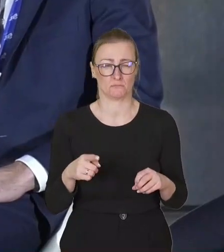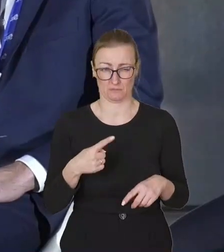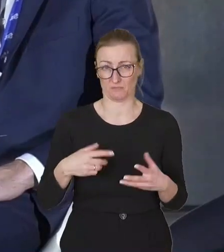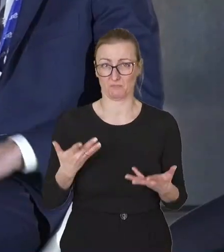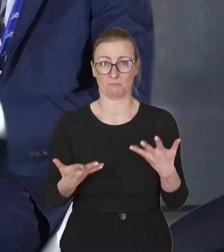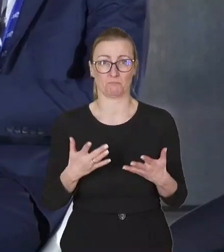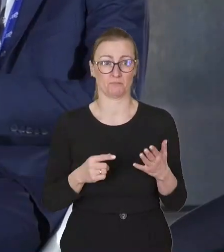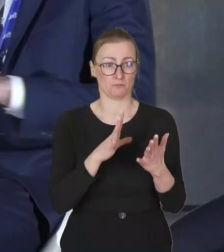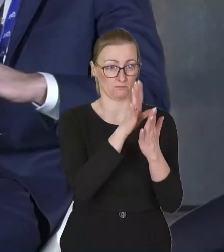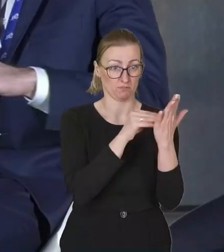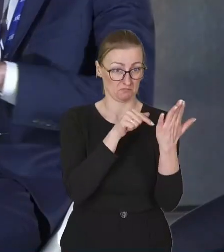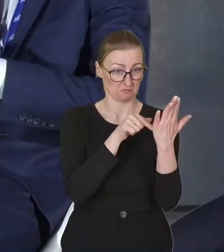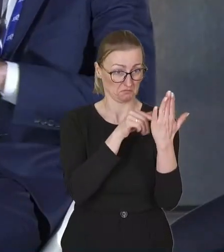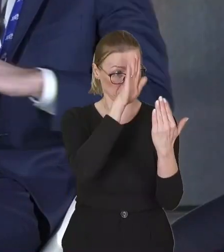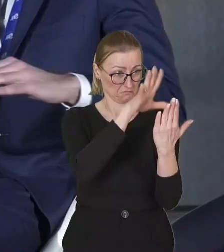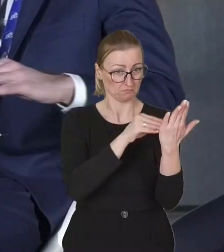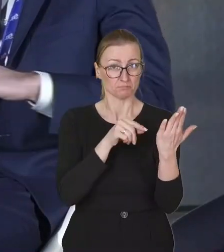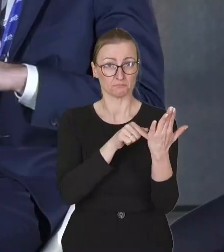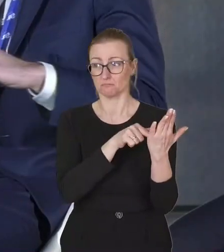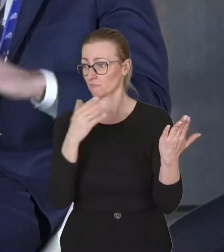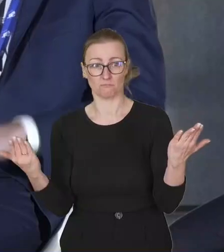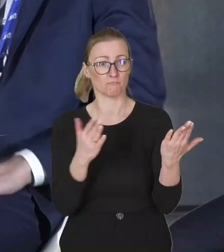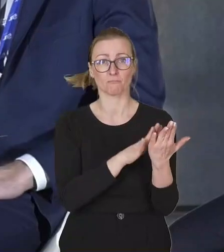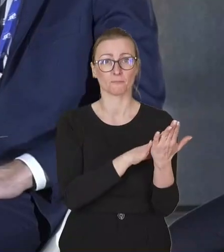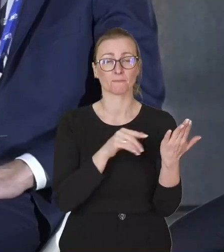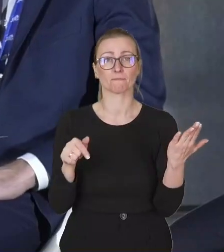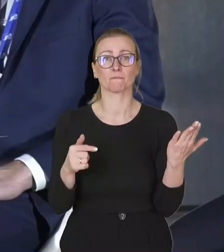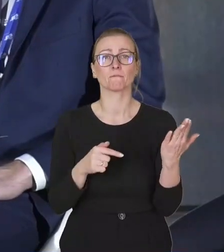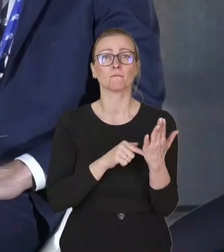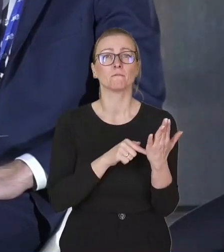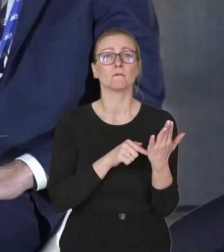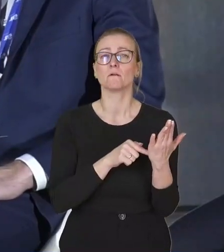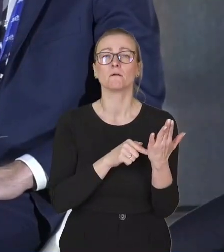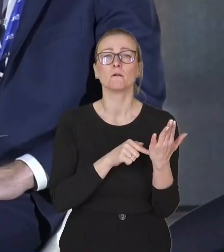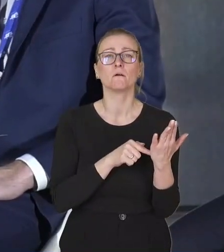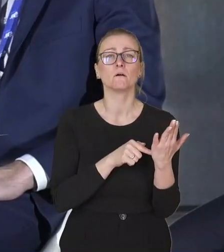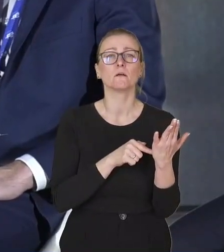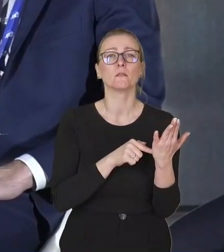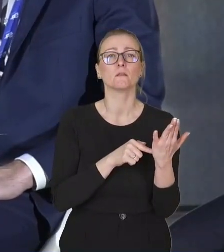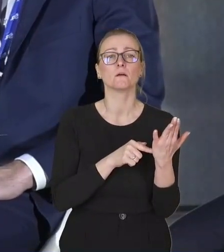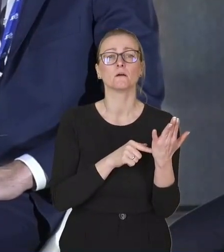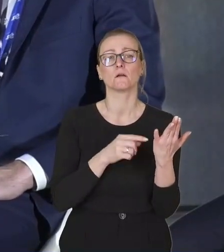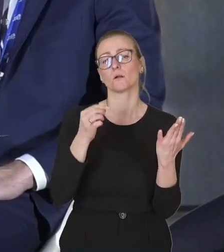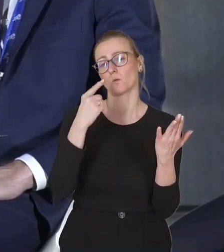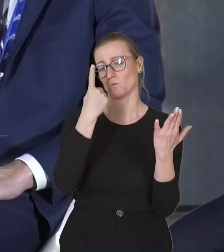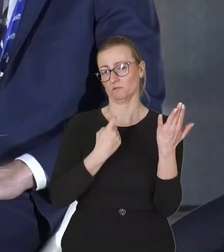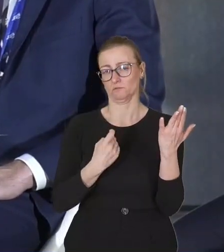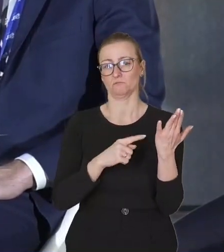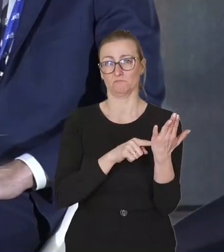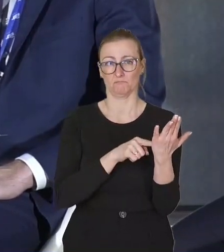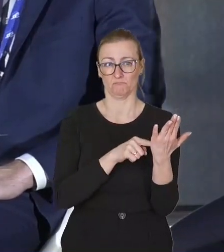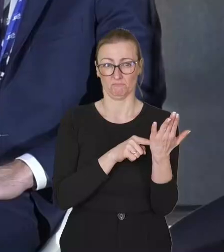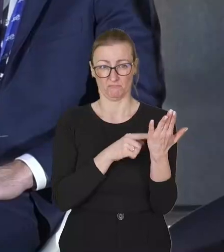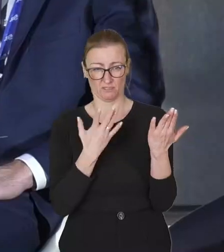not the question to really create a completely level playing field among European regions. It's not a question whether Warsaw